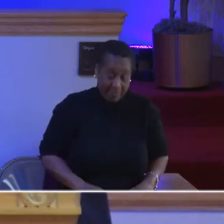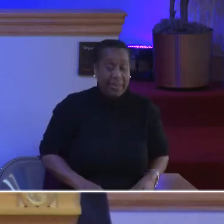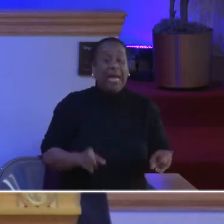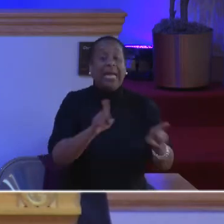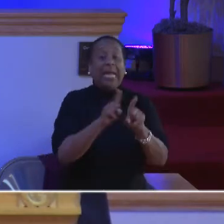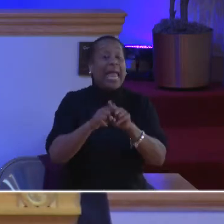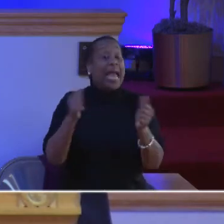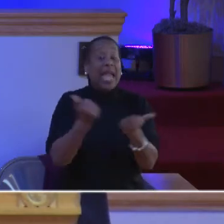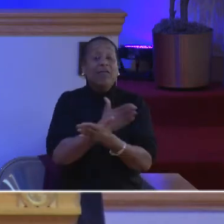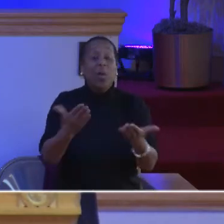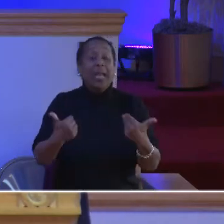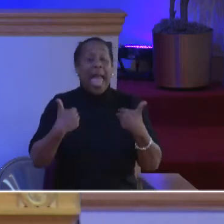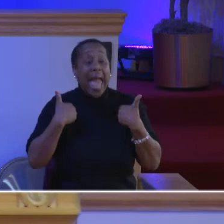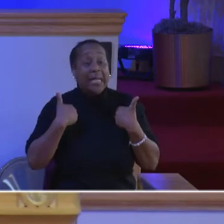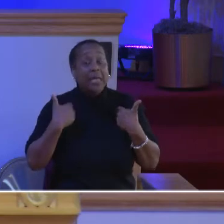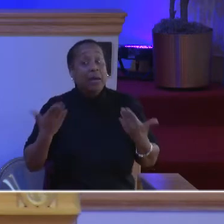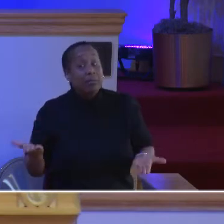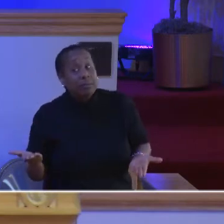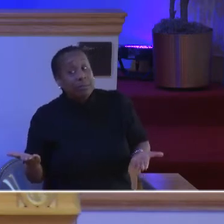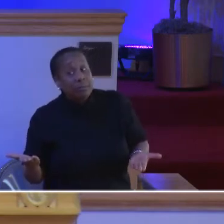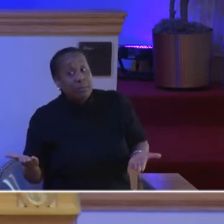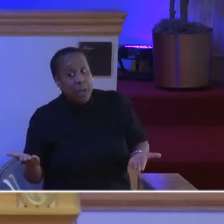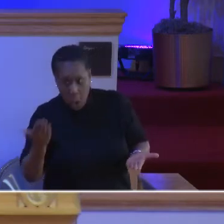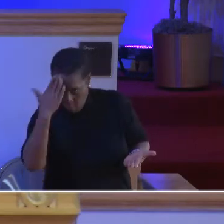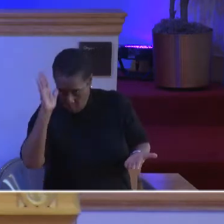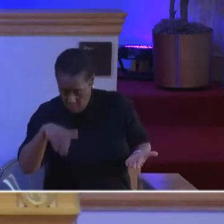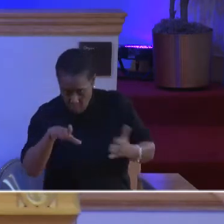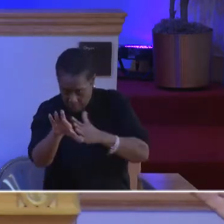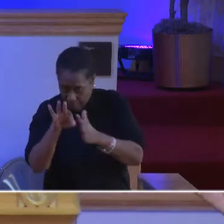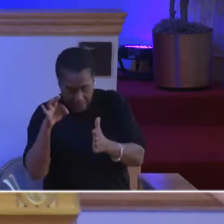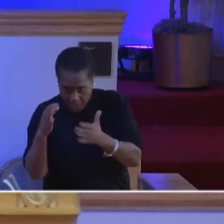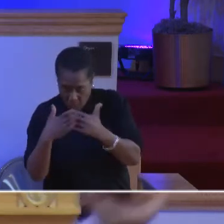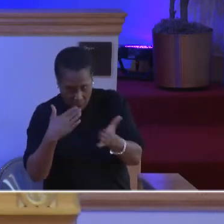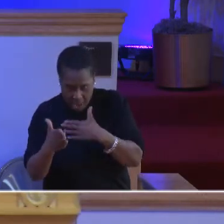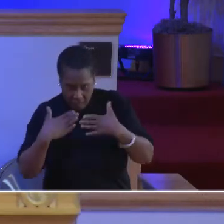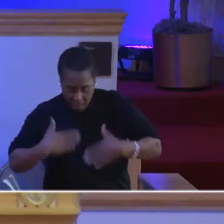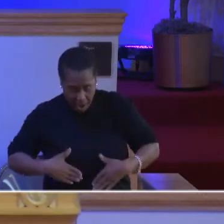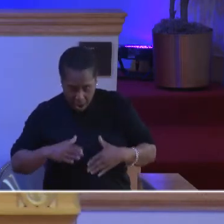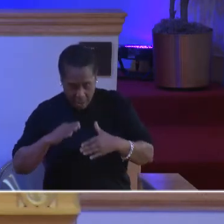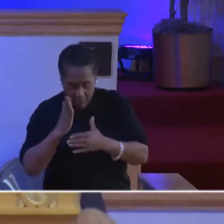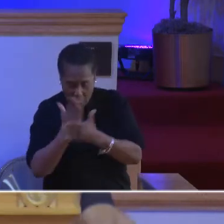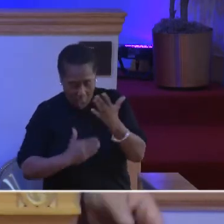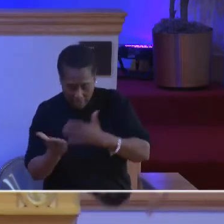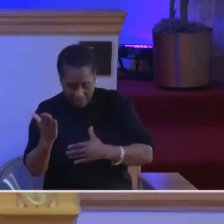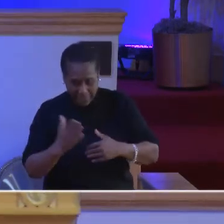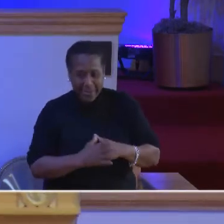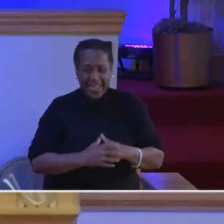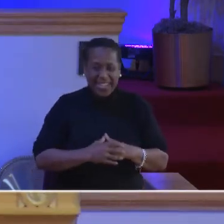Like everybody got a, and you can pick whatever body part.